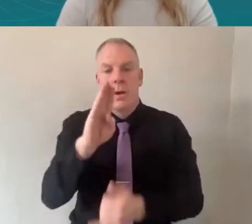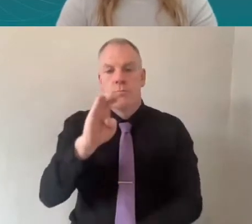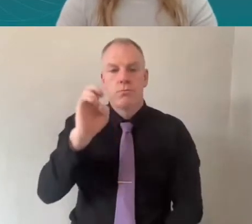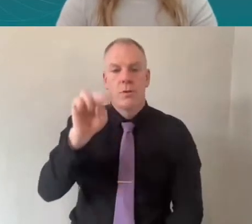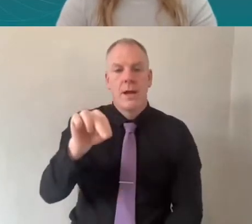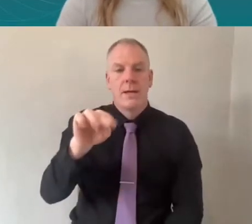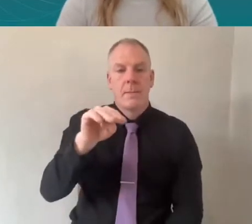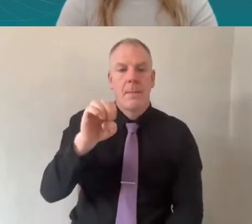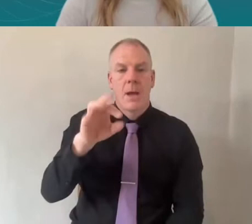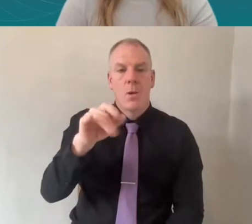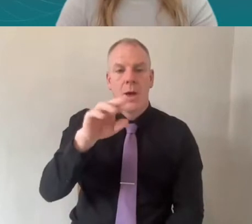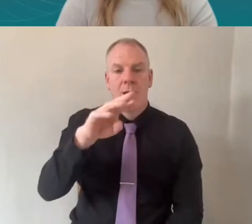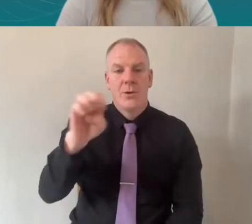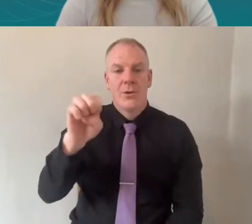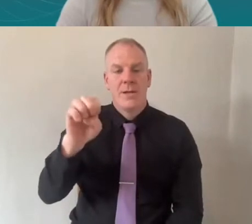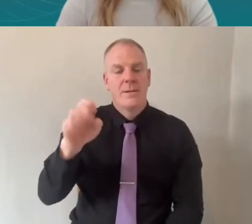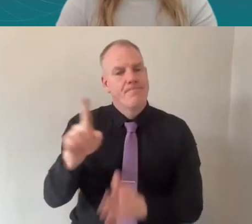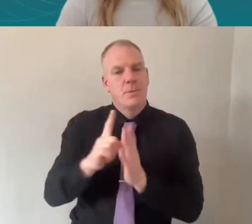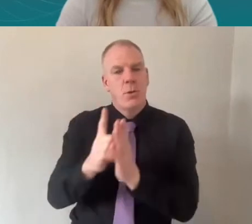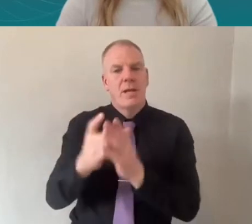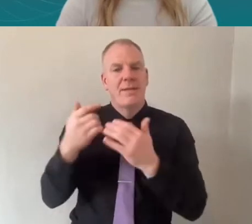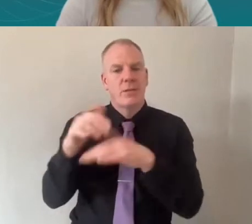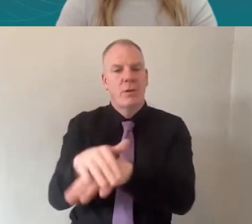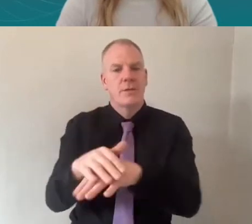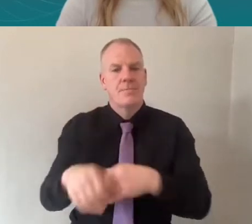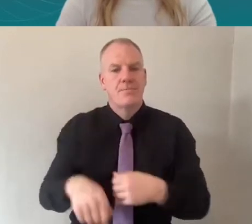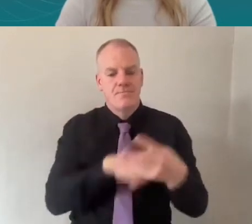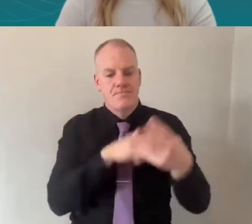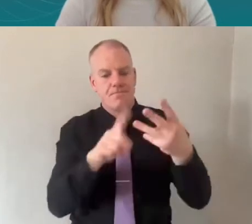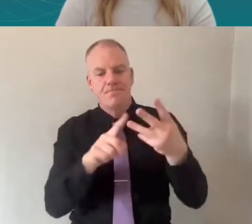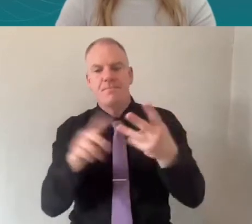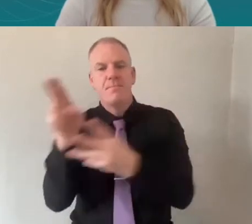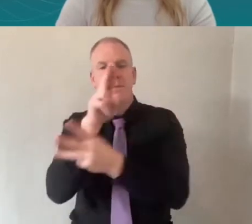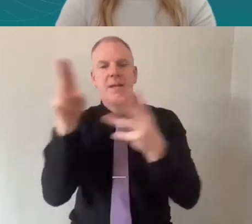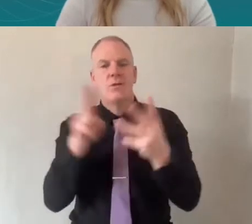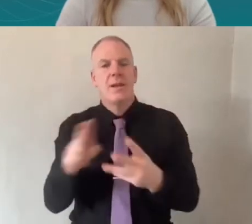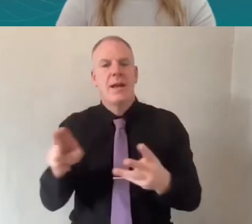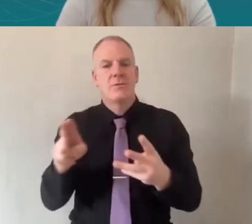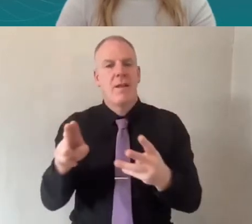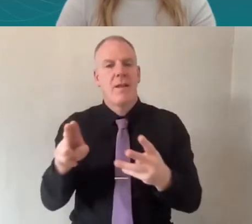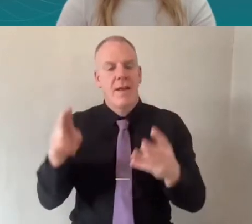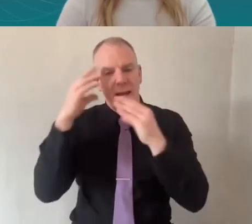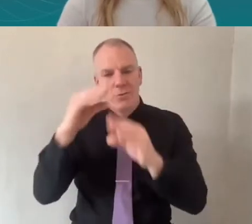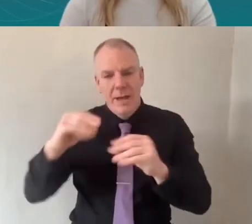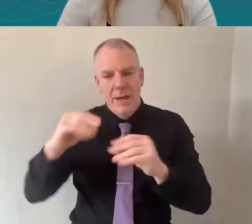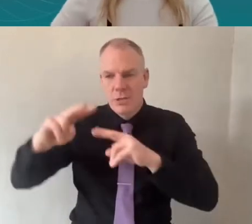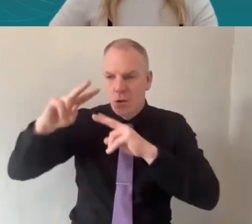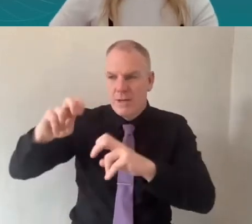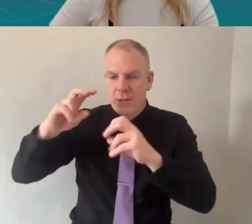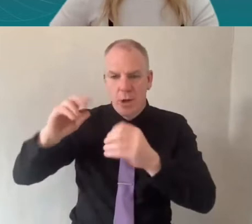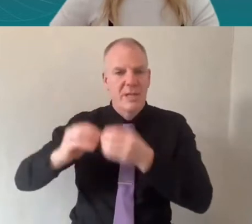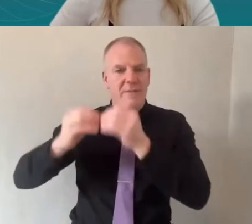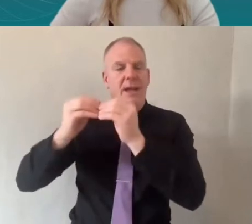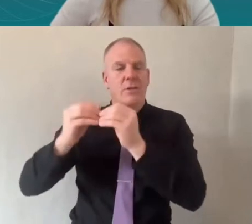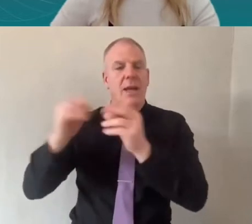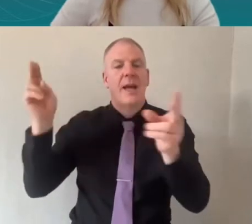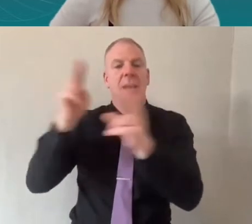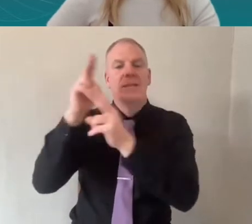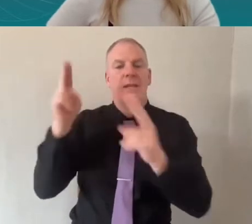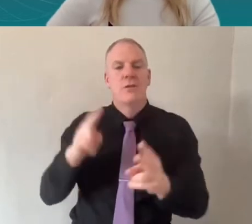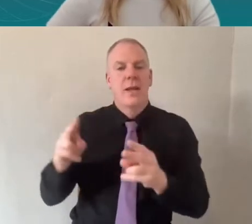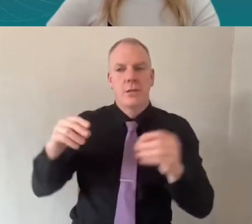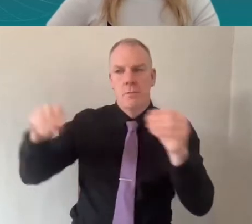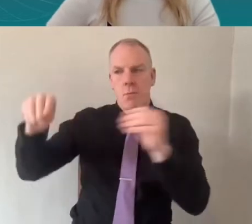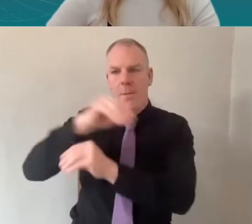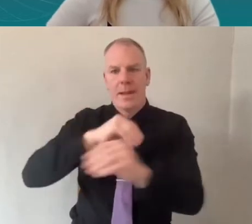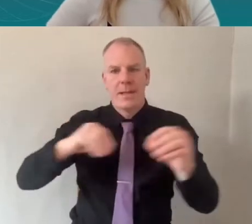Maguire as Director of Integration. The functions of international education, research and innovation, and international mobility